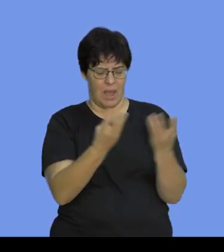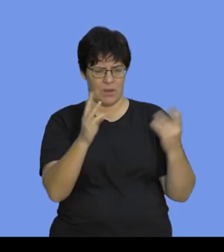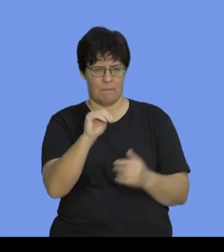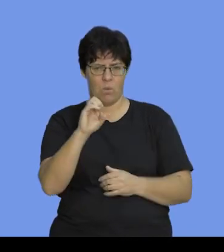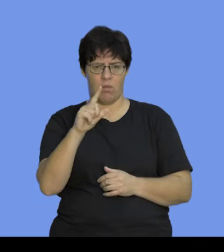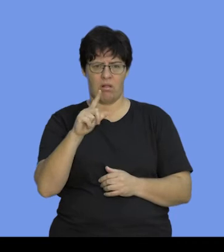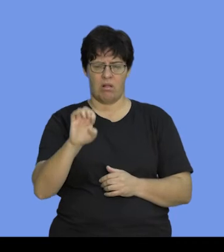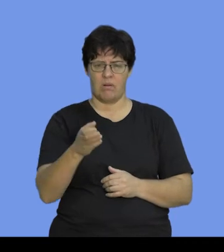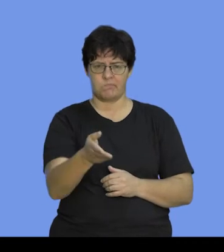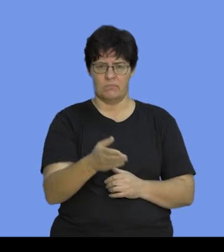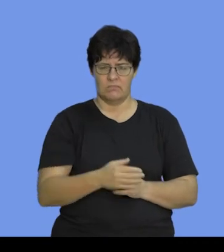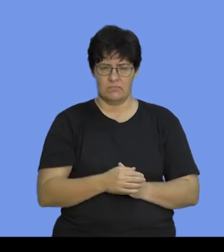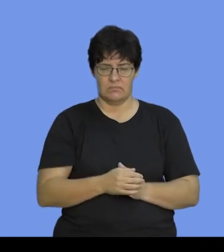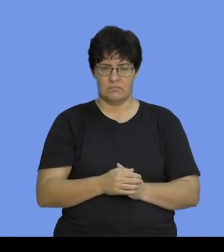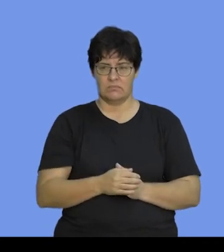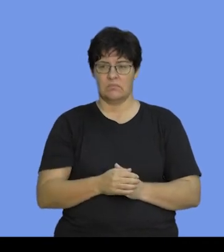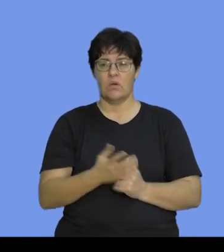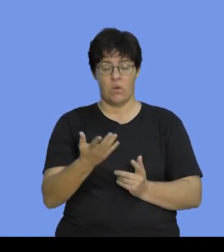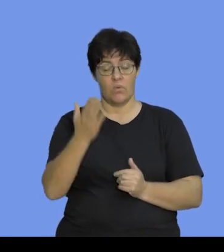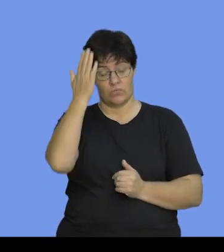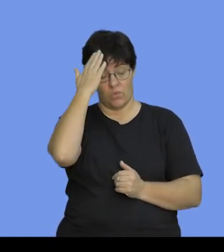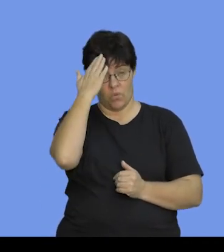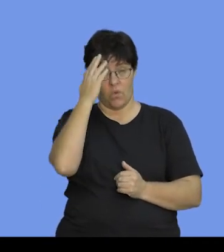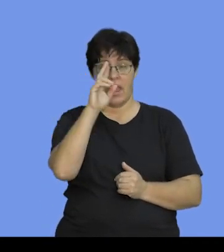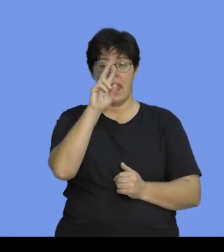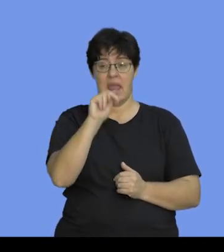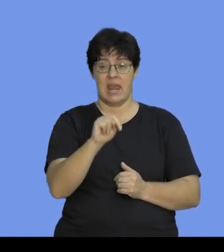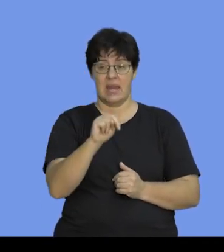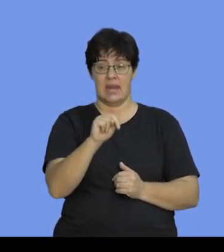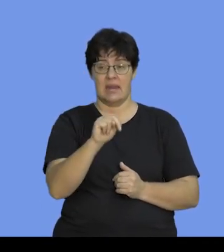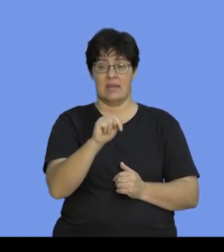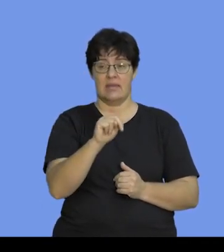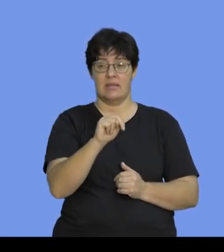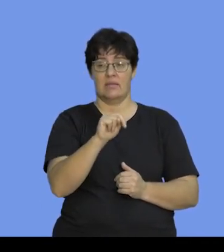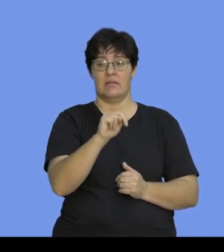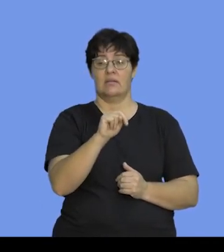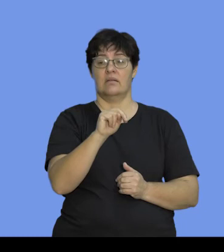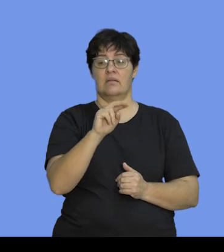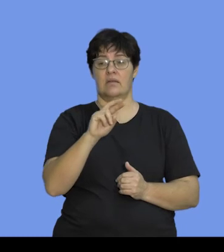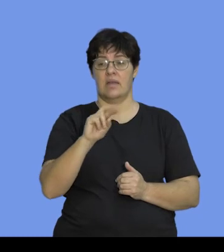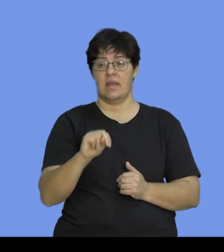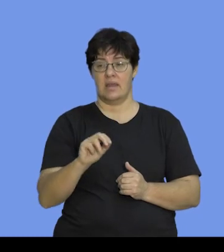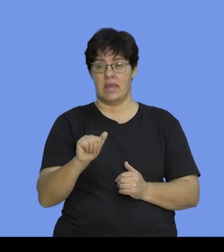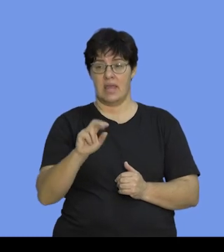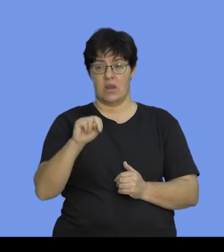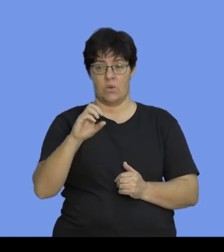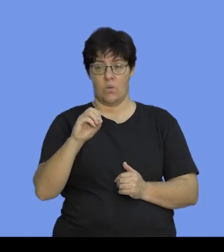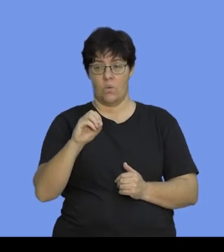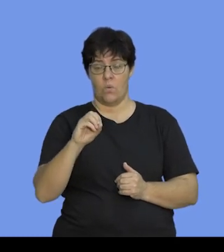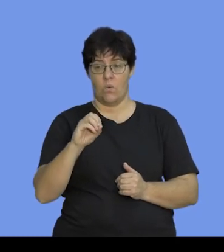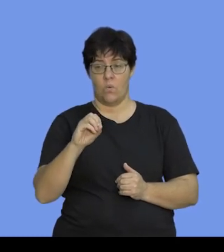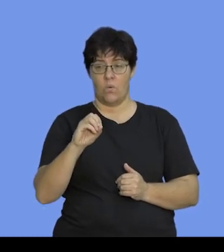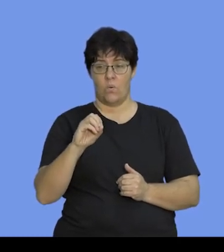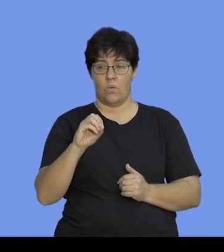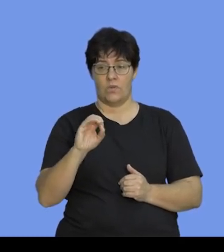are present? We know that number of moles of sodium nitrate, okay, moles of sodium nitrate is equals